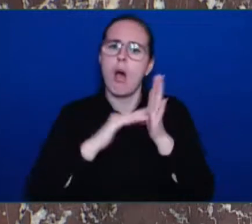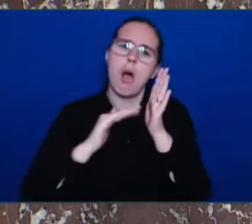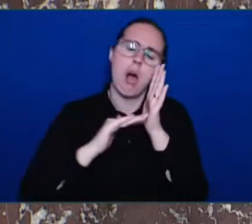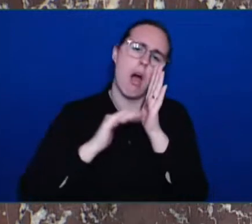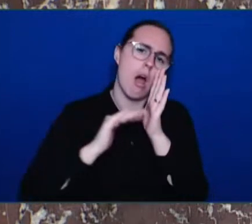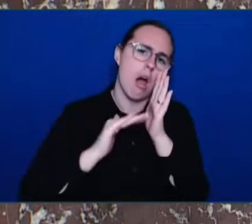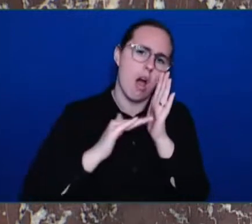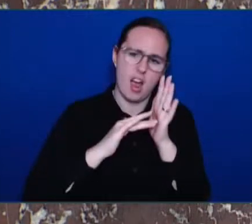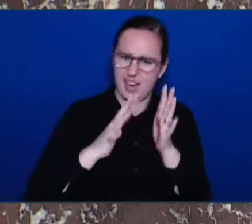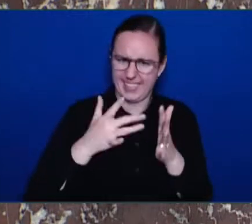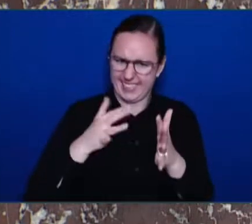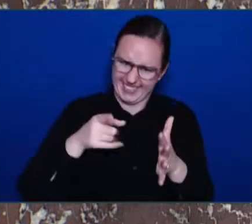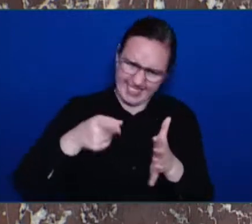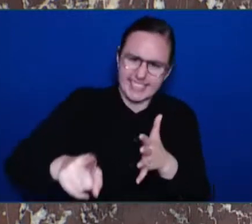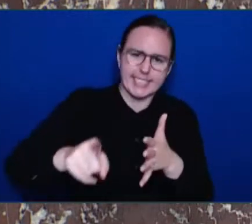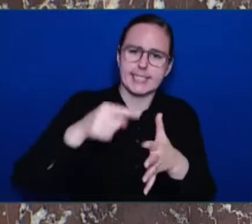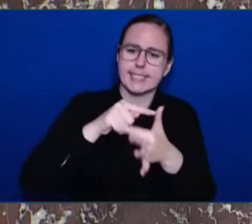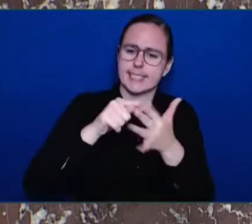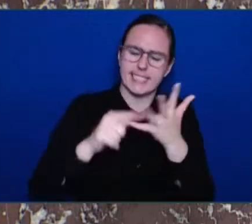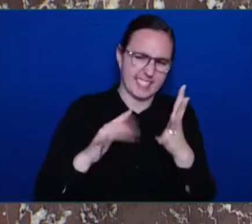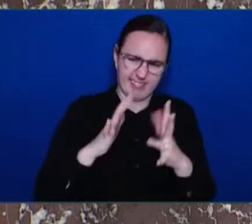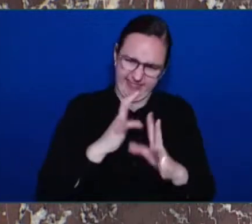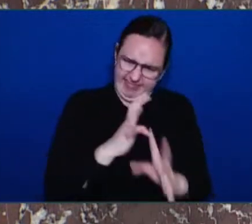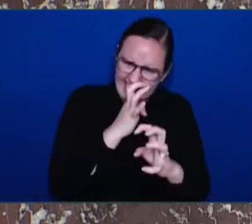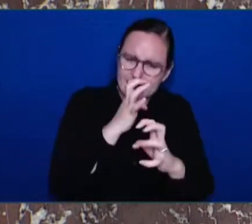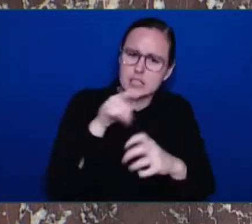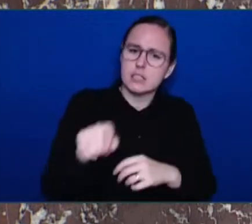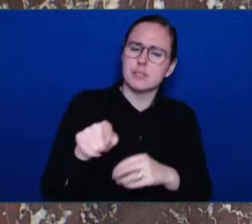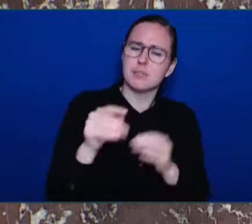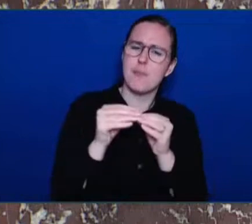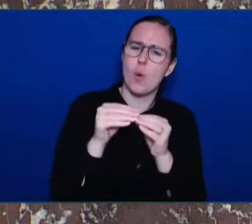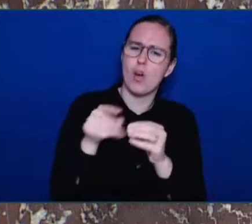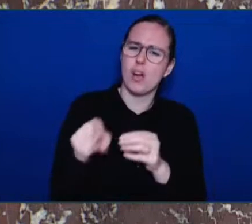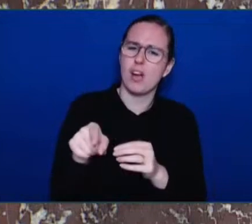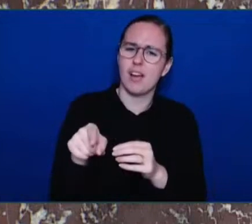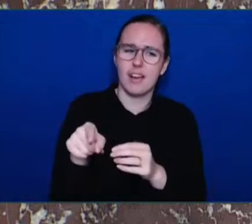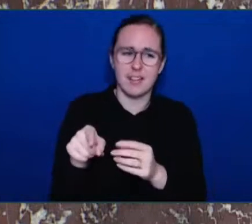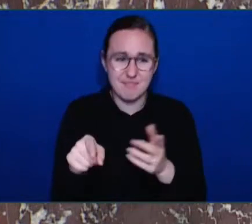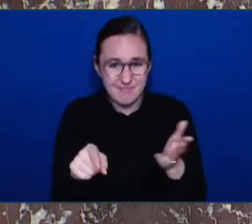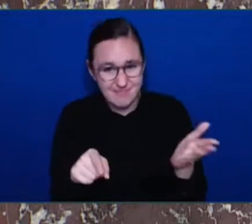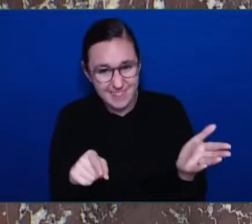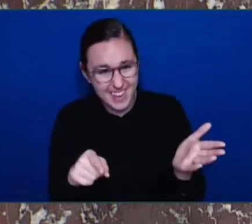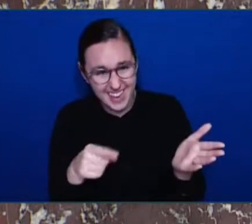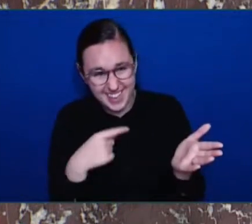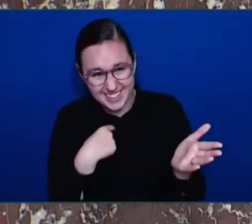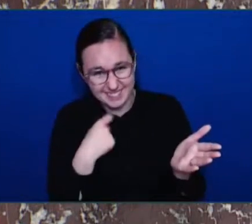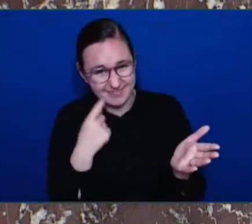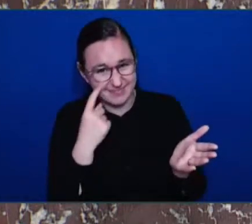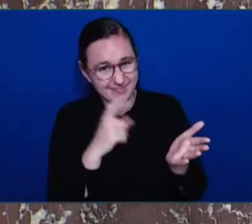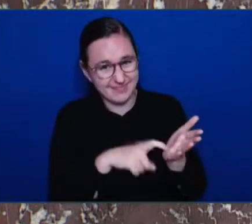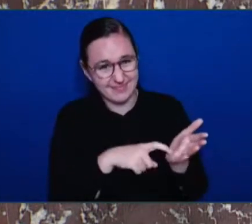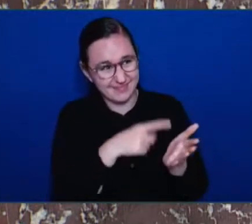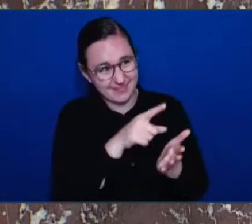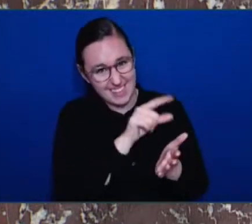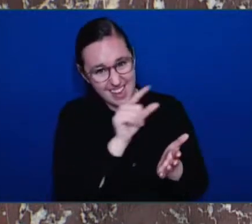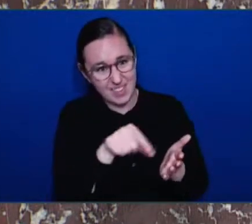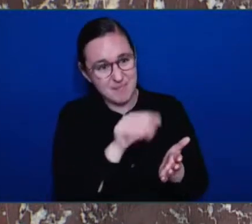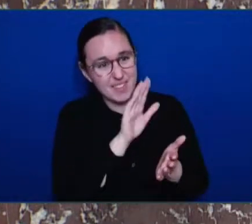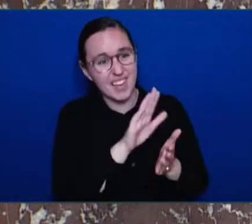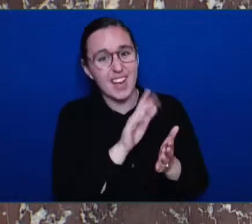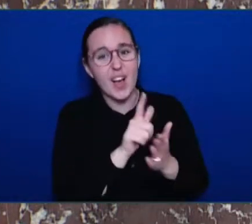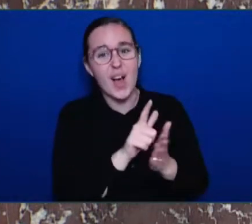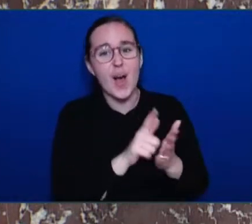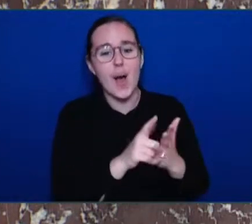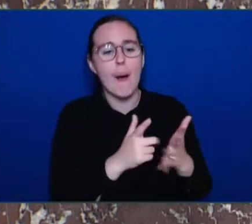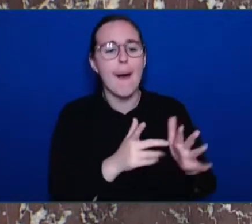to approving breach of bail conditions on charges, and it's resulting in an emboldening effect, end quote. Prolific